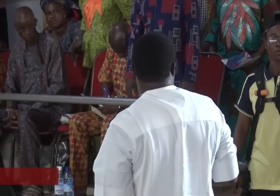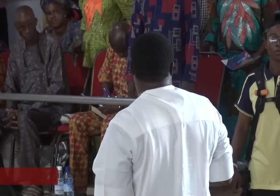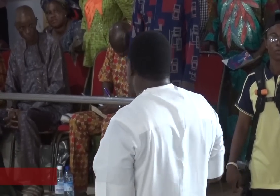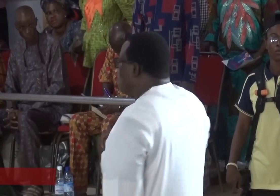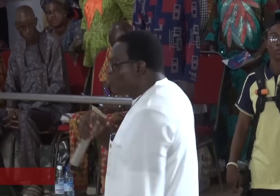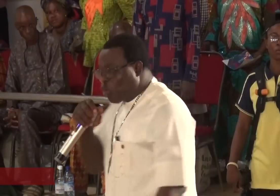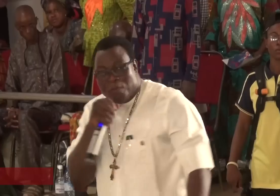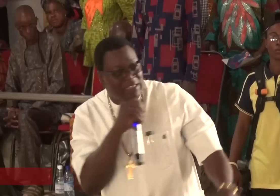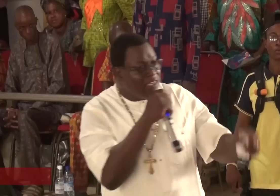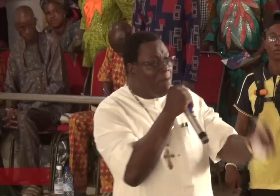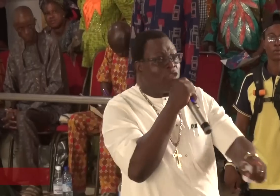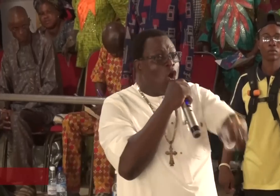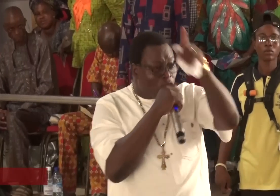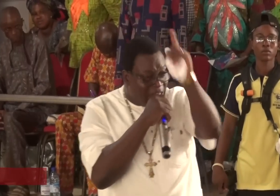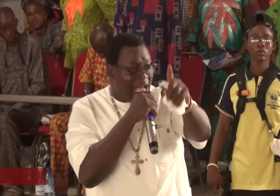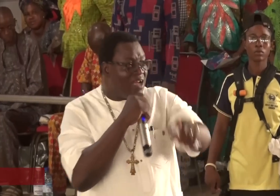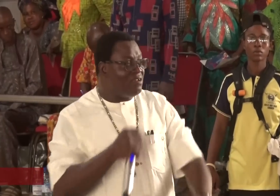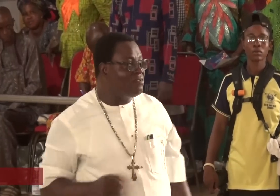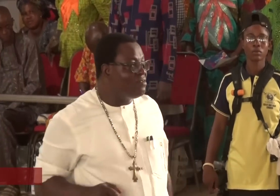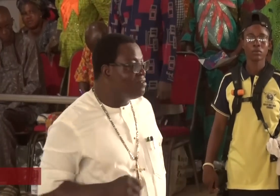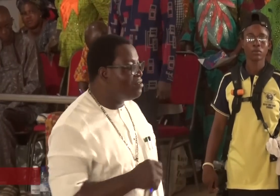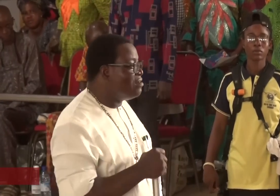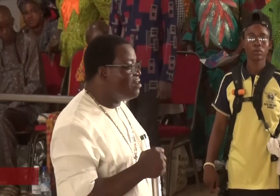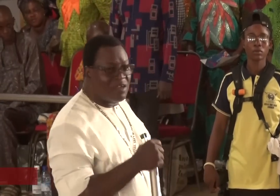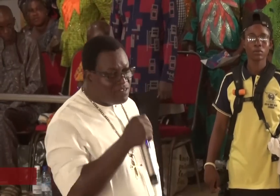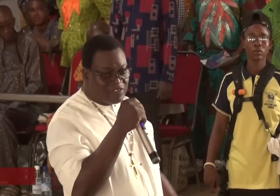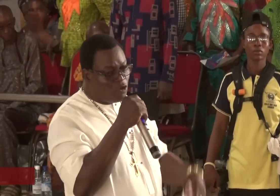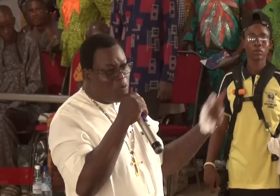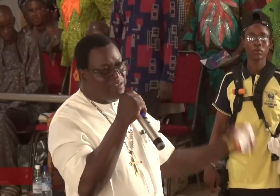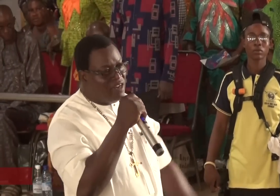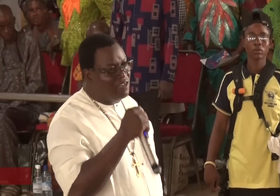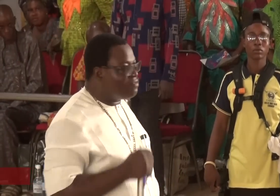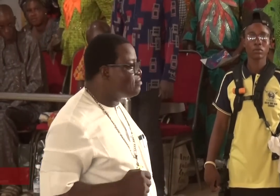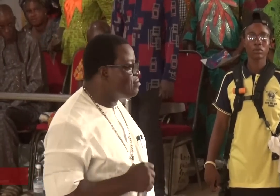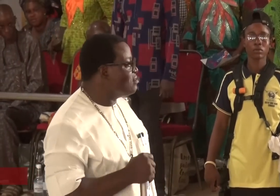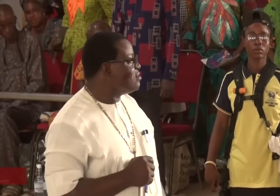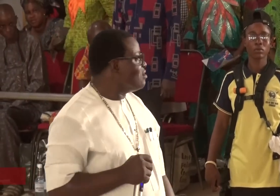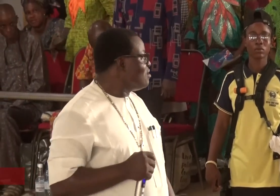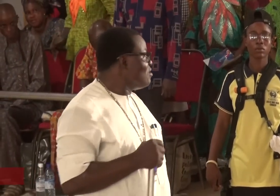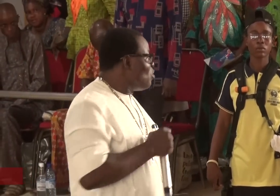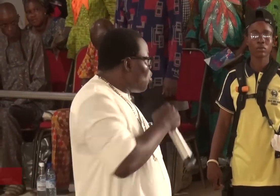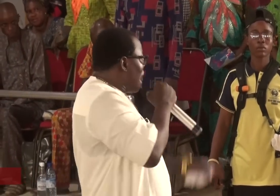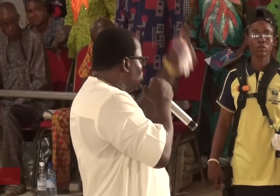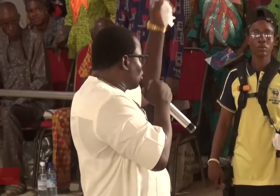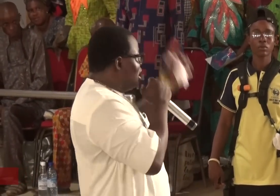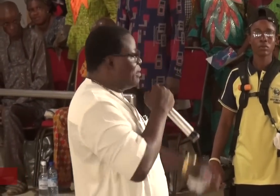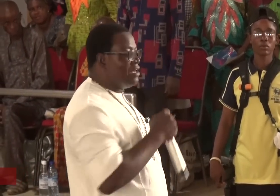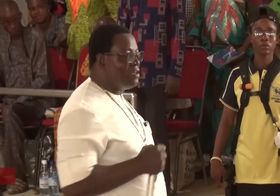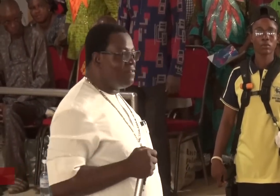very early in the morning. Once you are here, it may be possible you